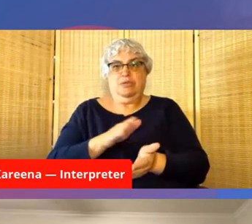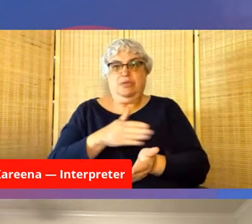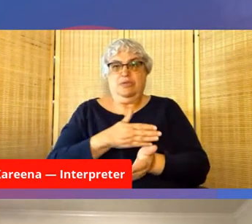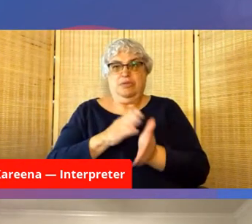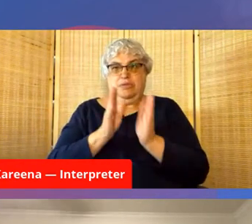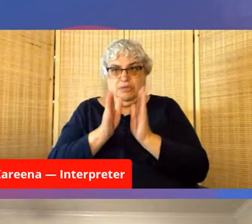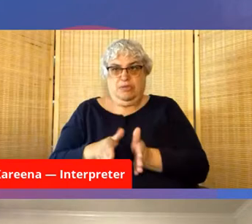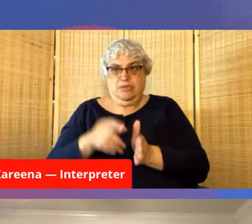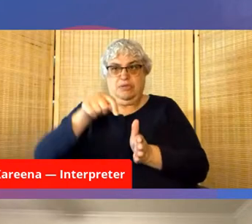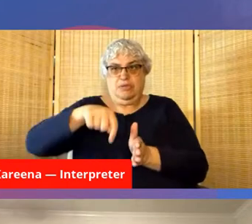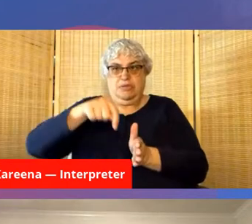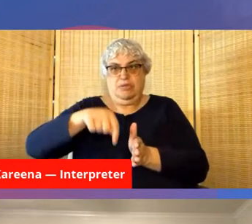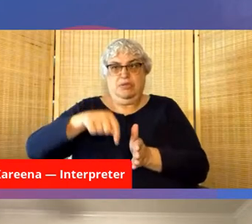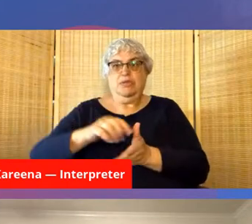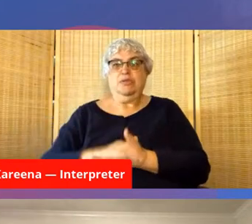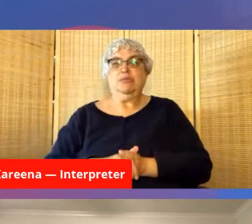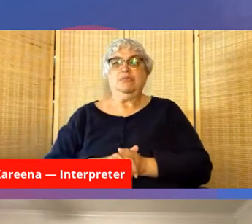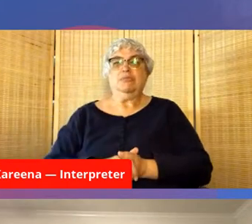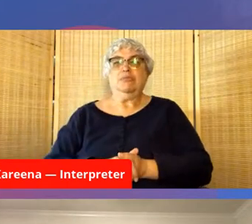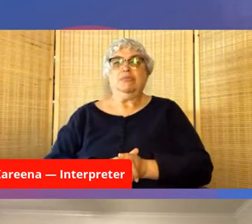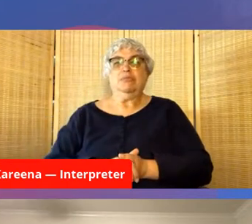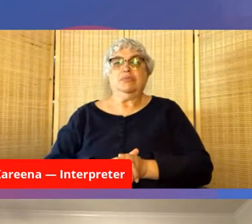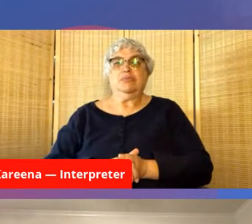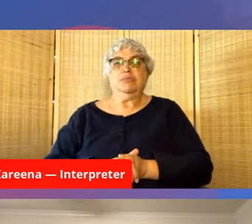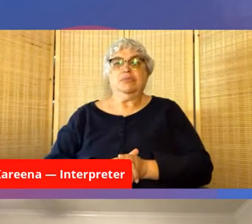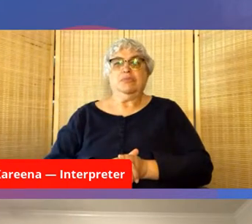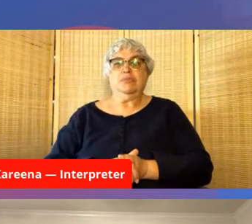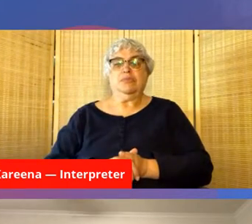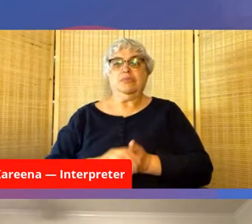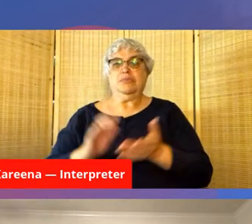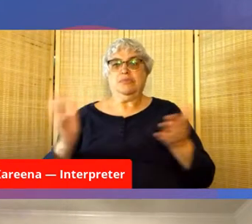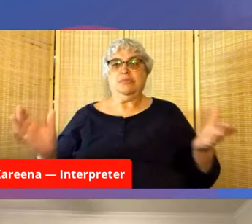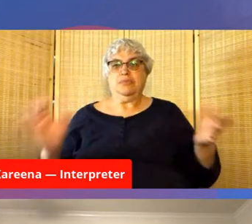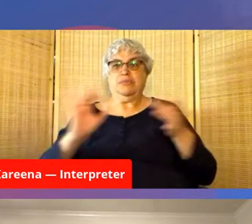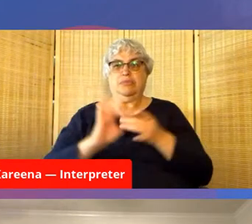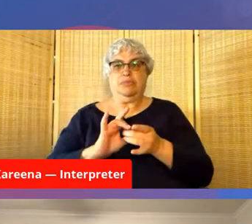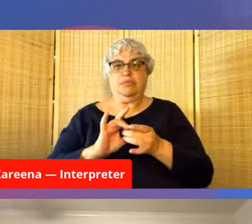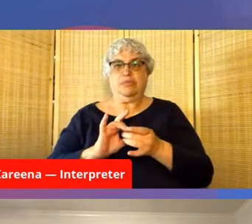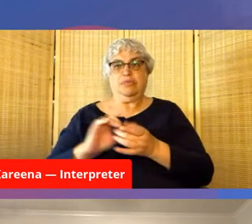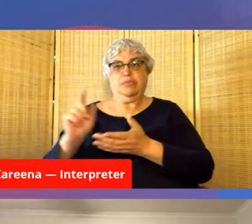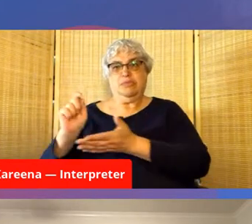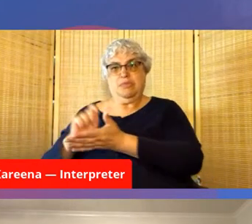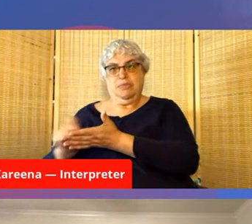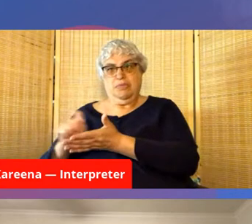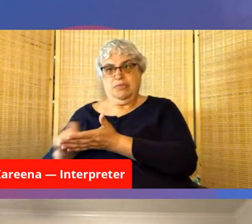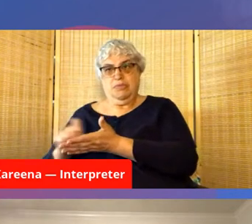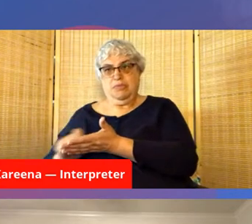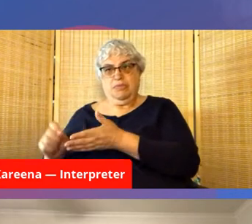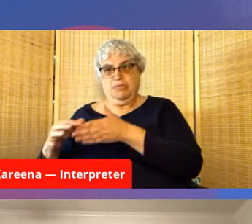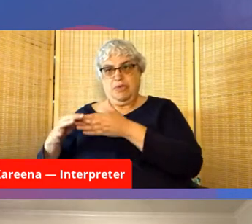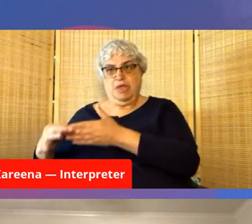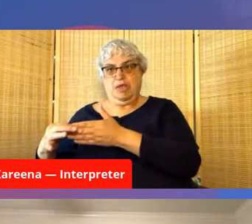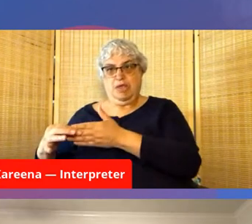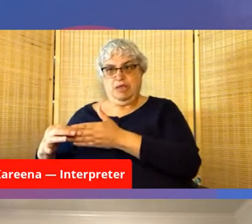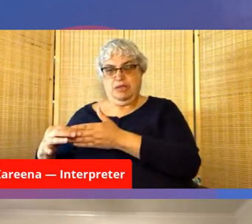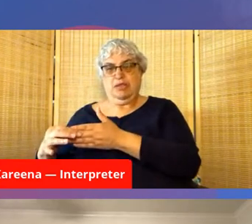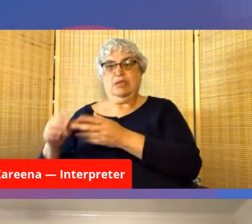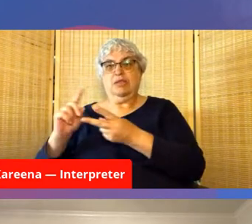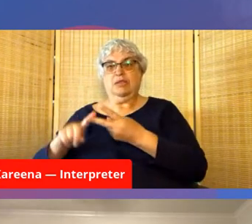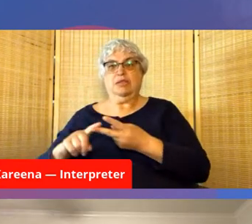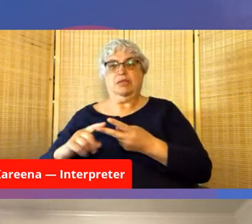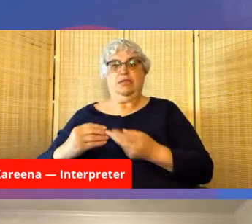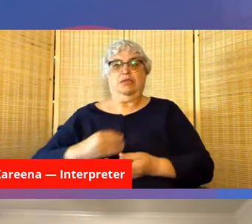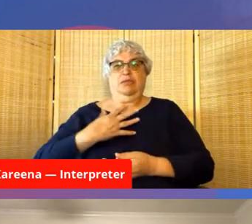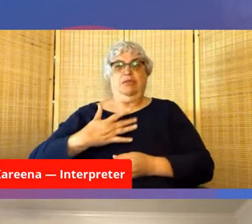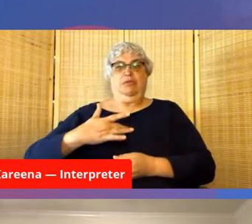true. So we follow a wonderful combination of written guidelines as well as